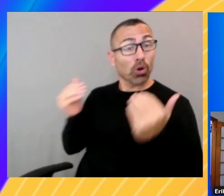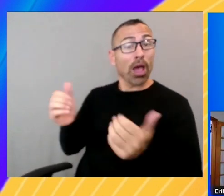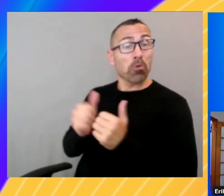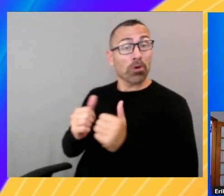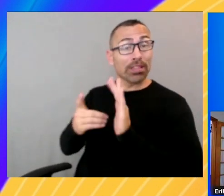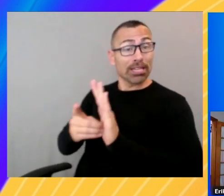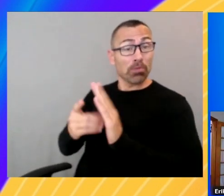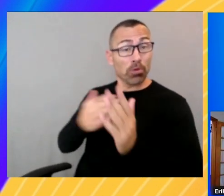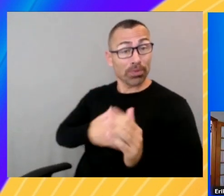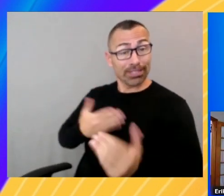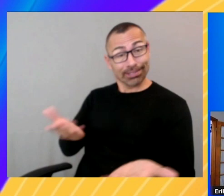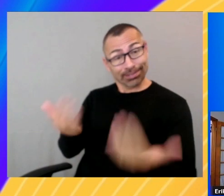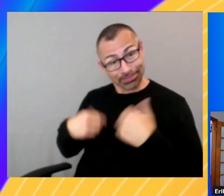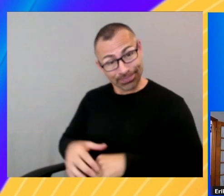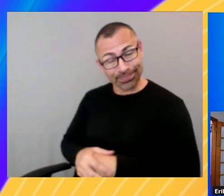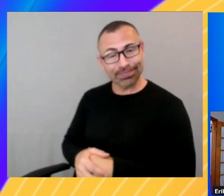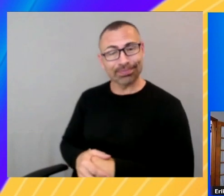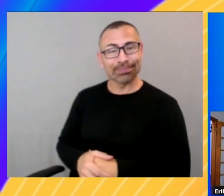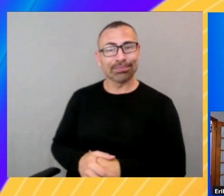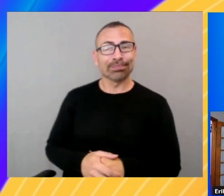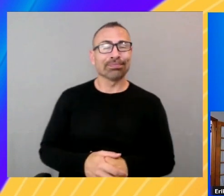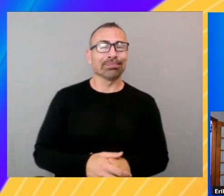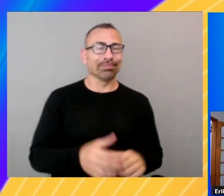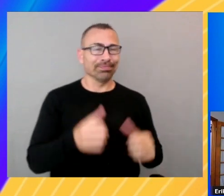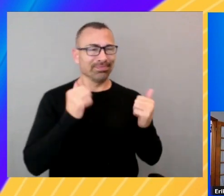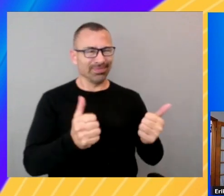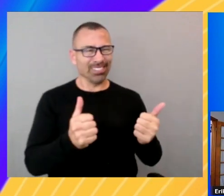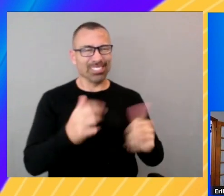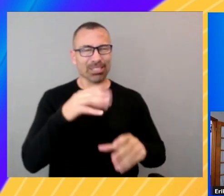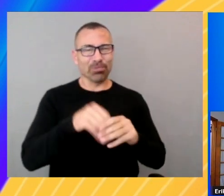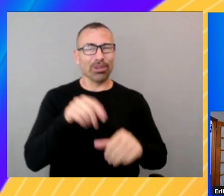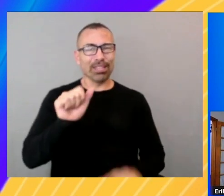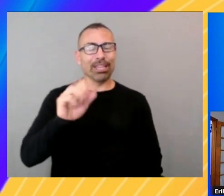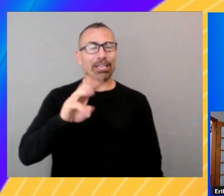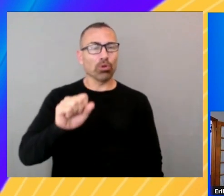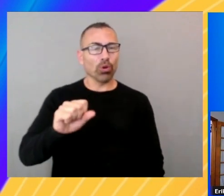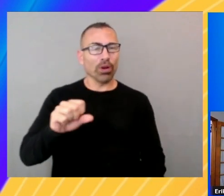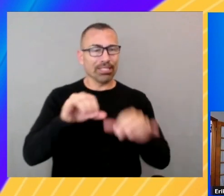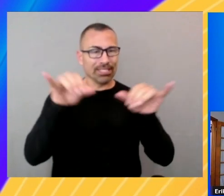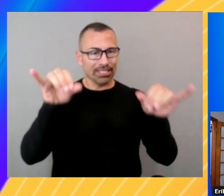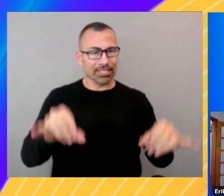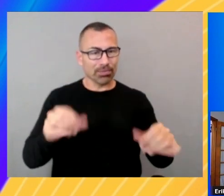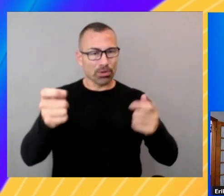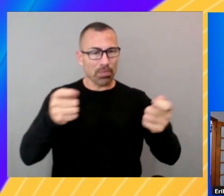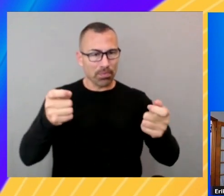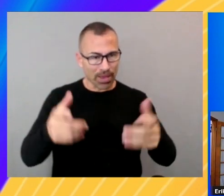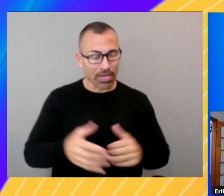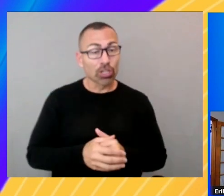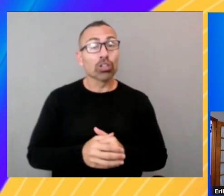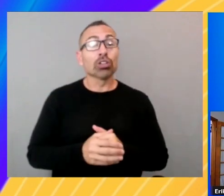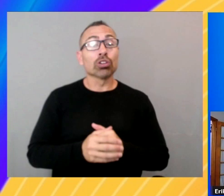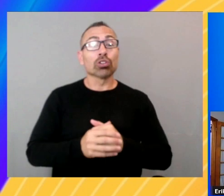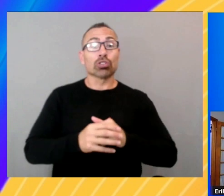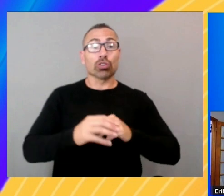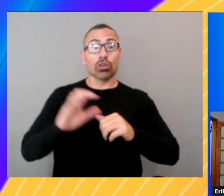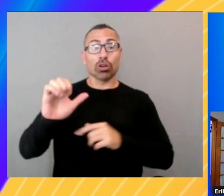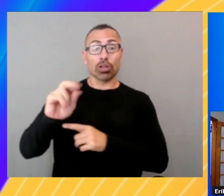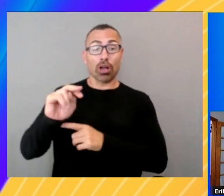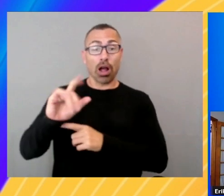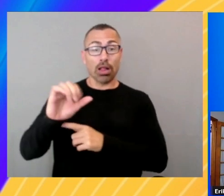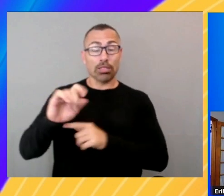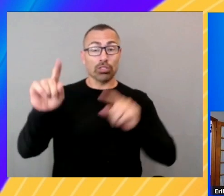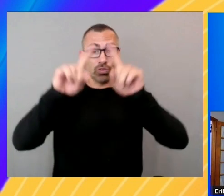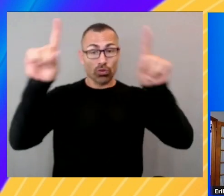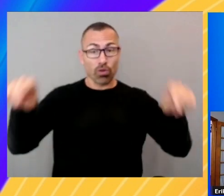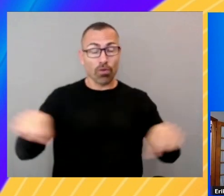I am within the AWS Systems Manager console. So what we're going to take a look at first is what we call patch policies, which